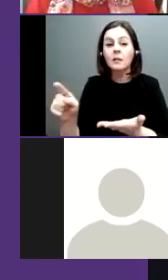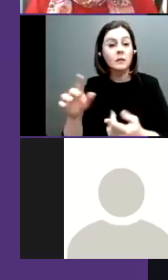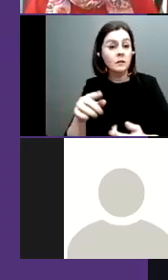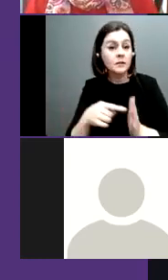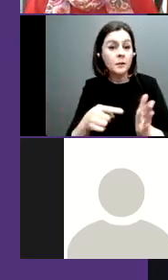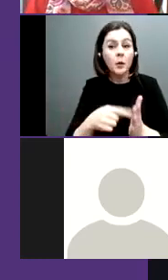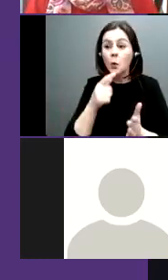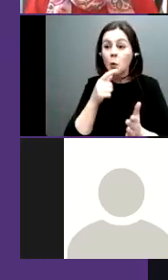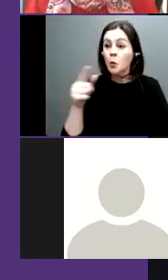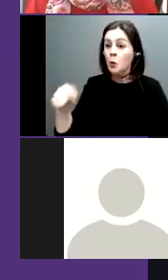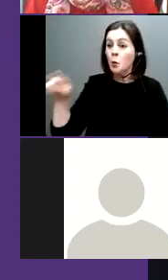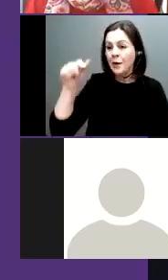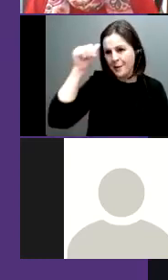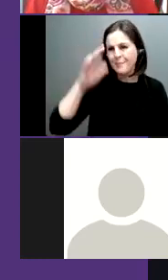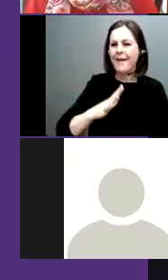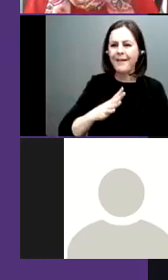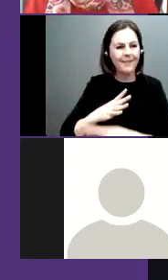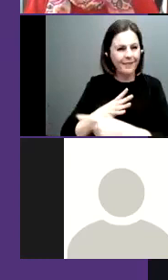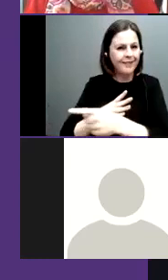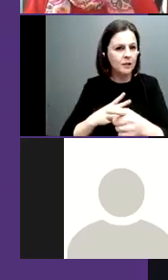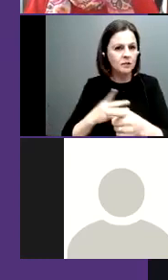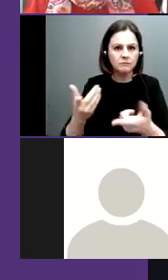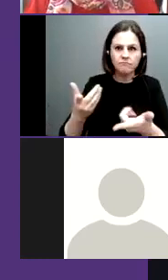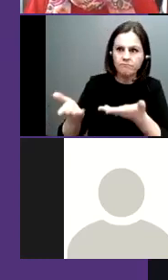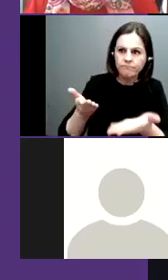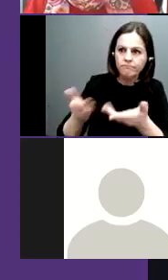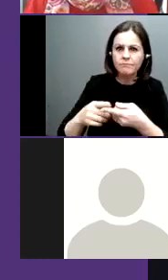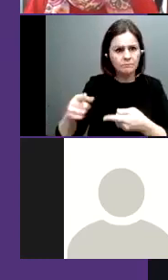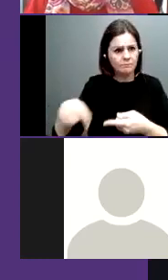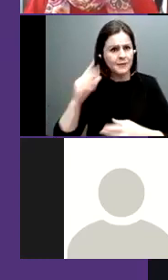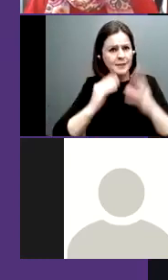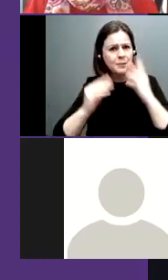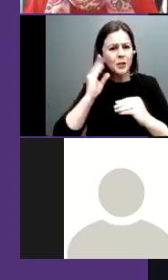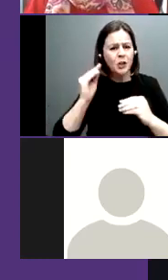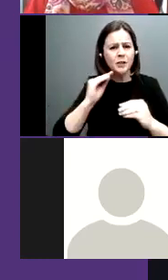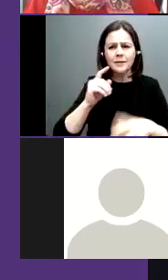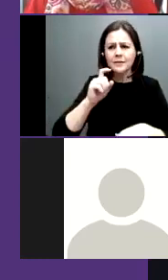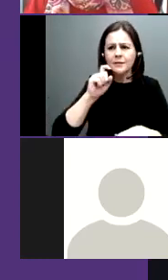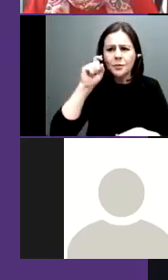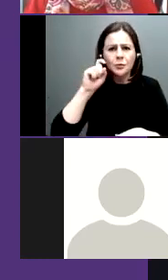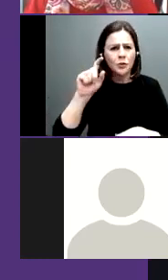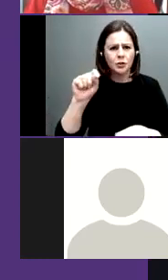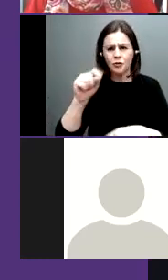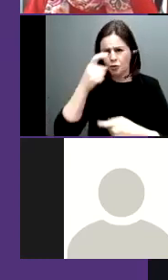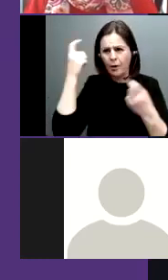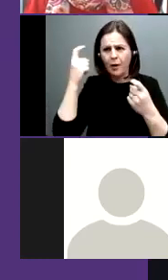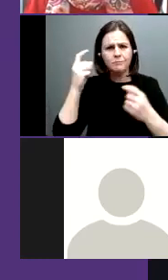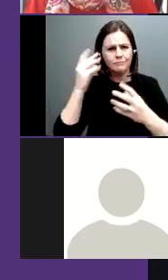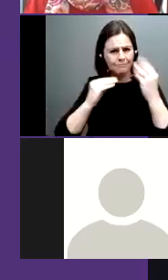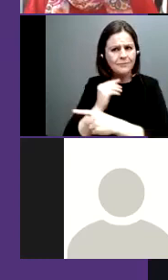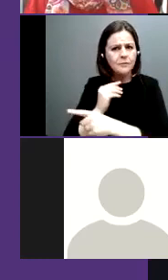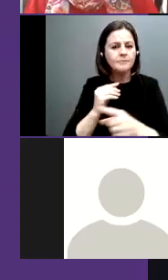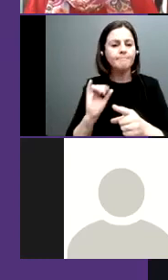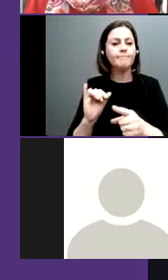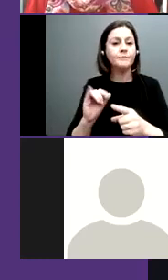also experience sexual trauma. In fact, one of the things that we know is that the majority of